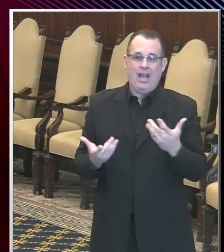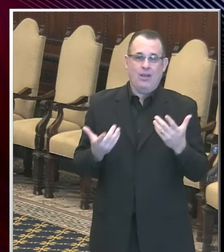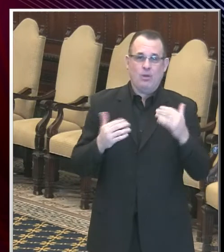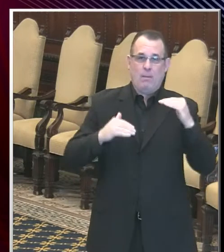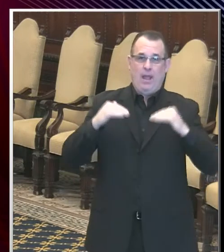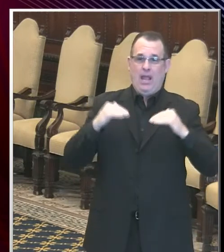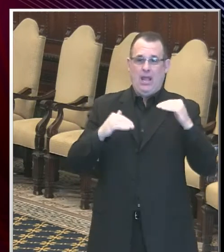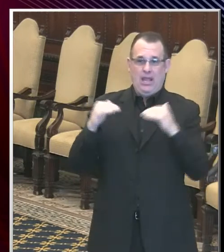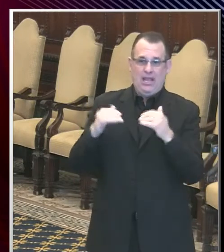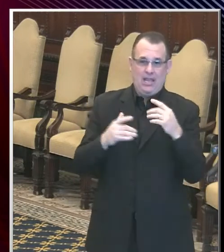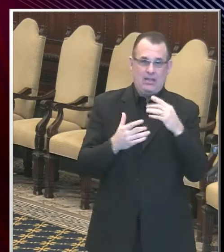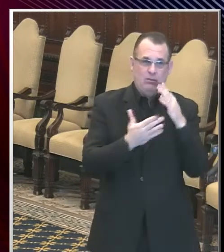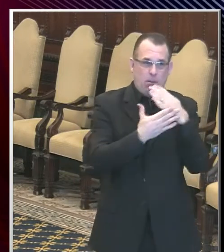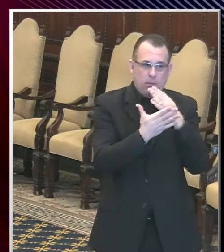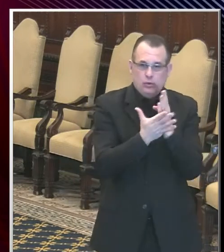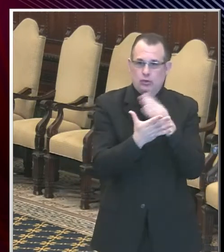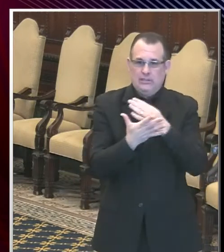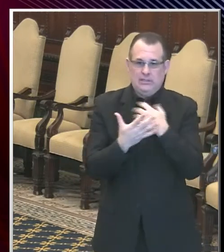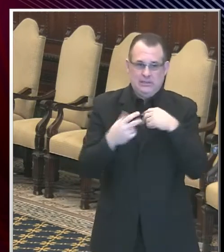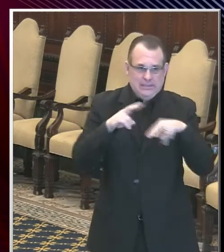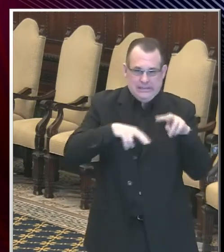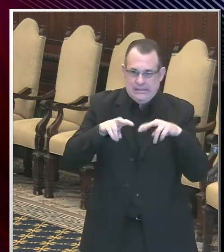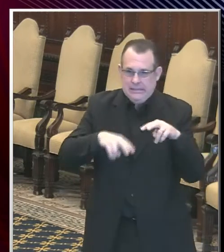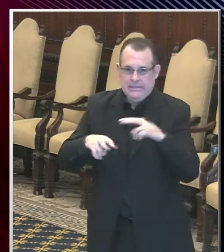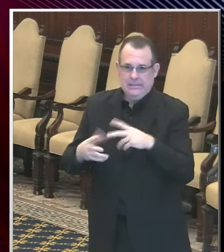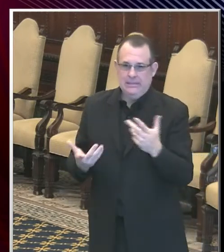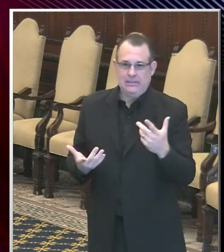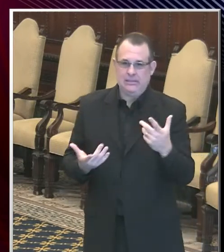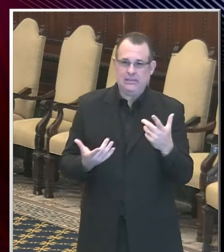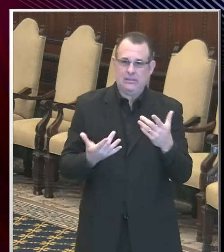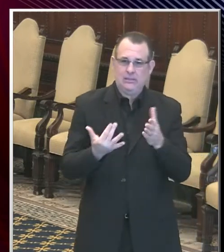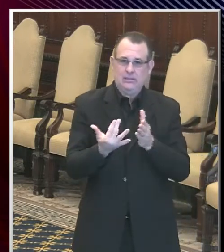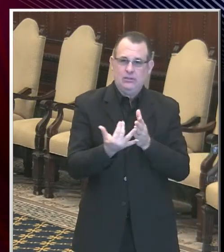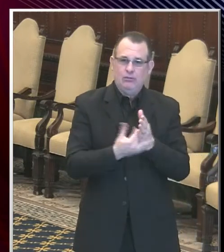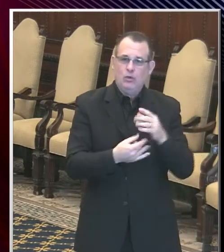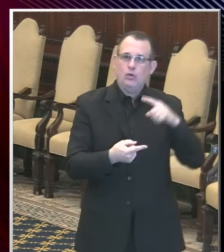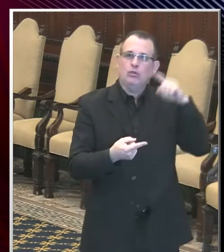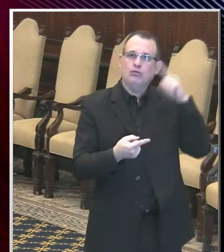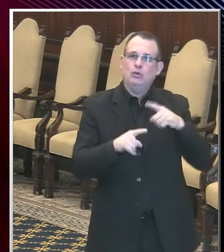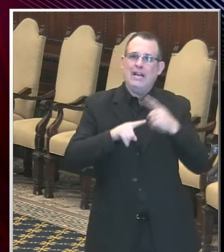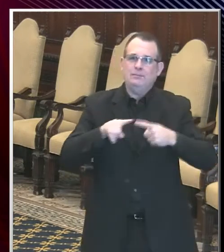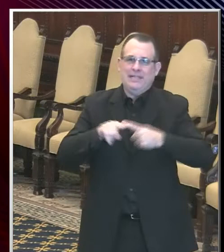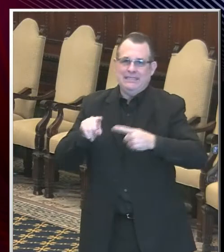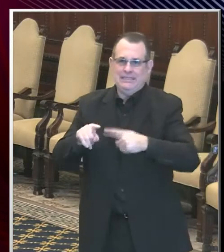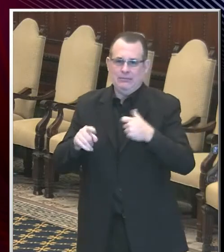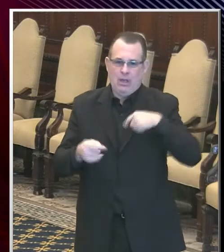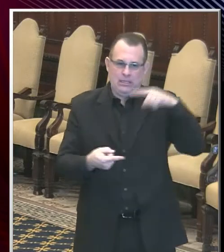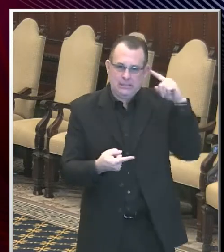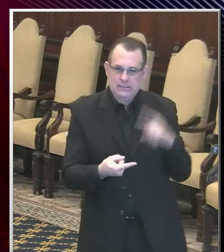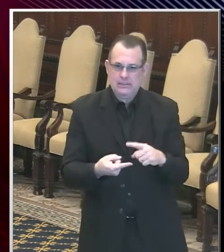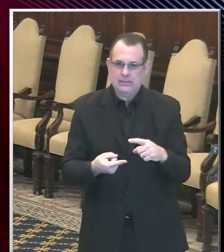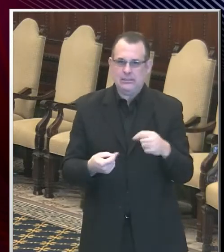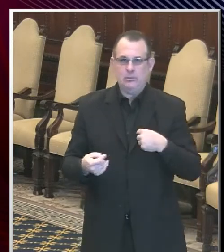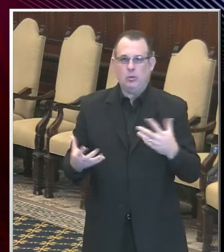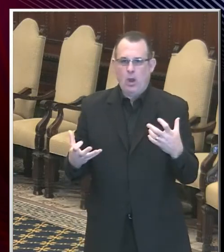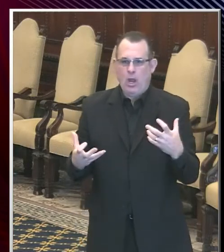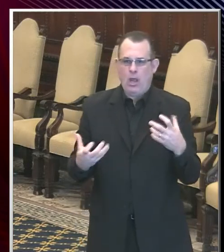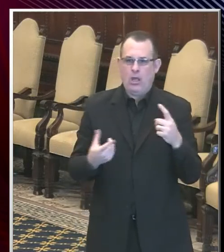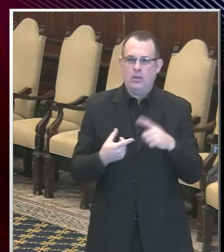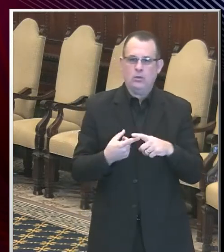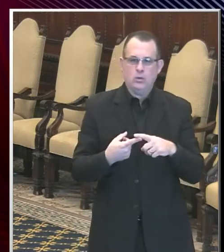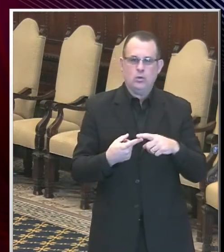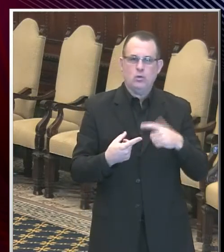our budget was through expenditure reductions. We didn't want to go so far with that, though,